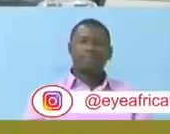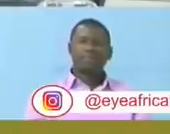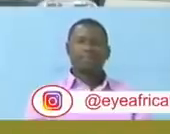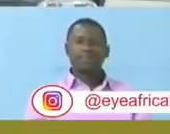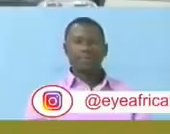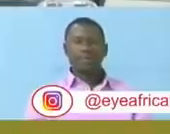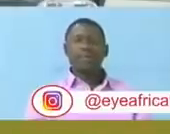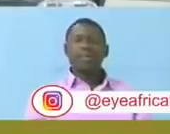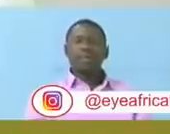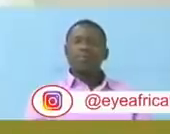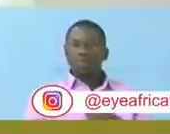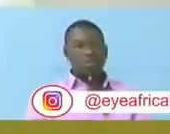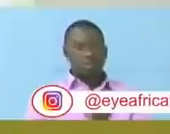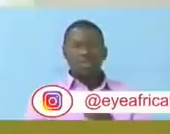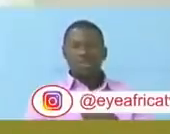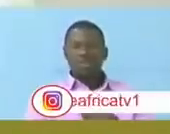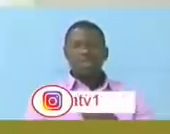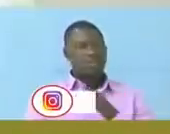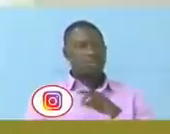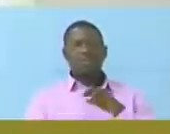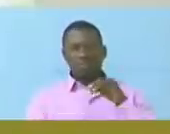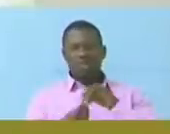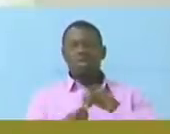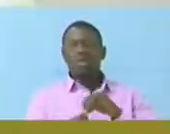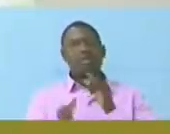But this is precisely the point.